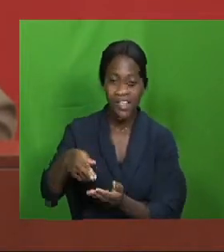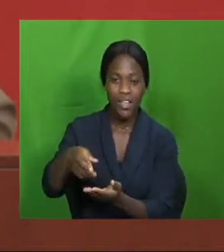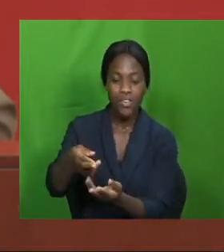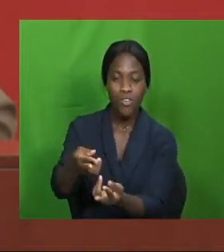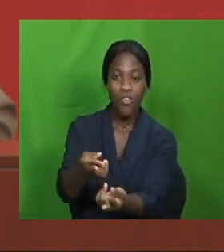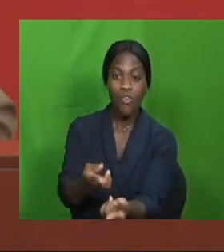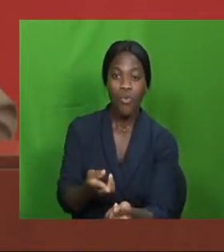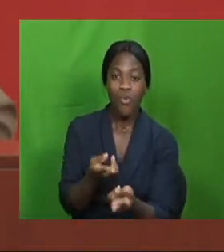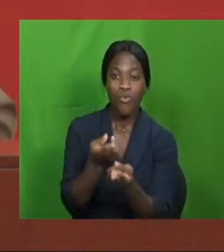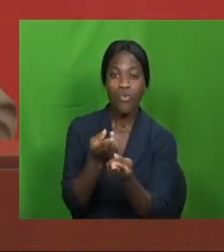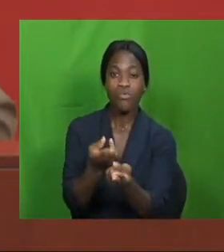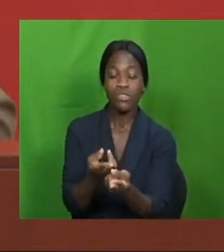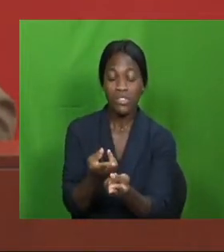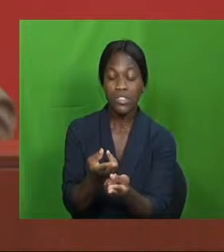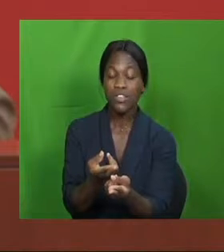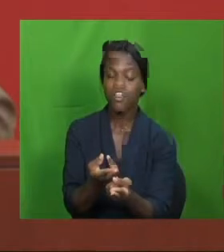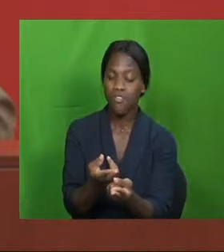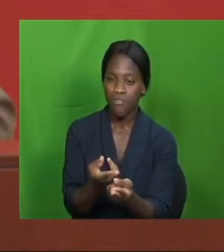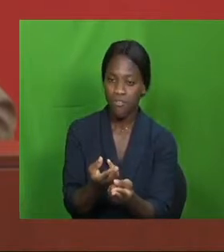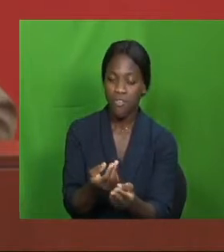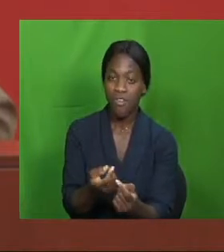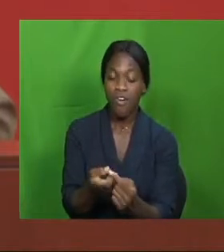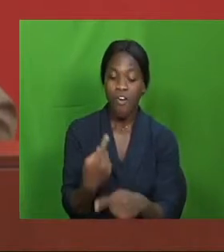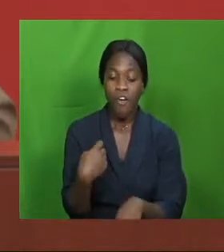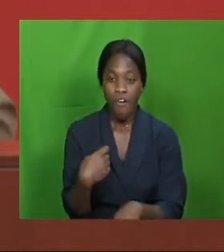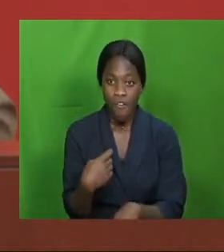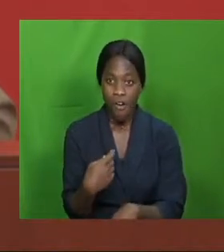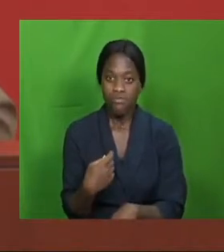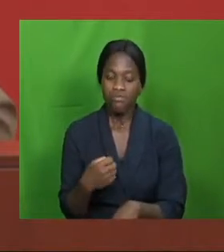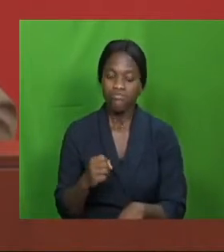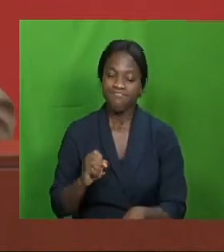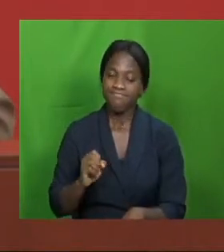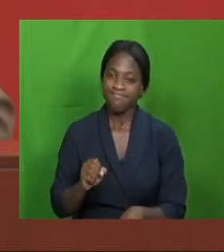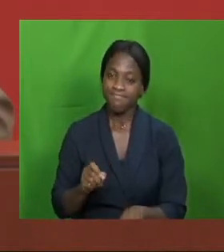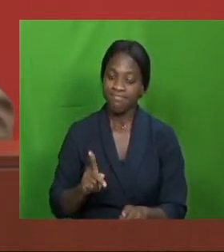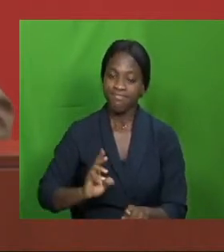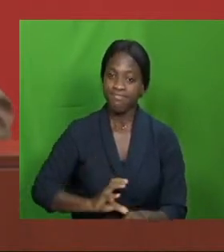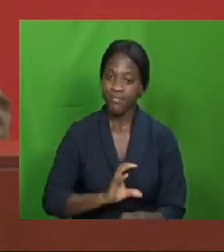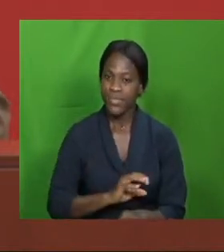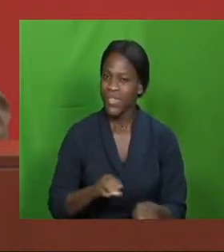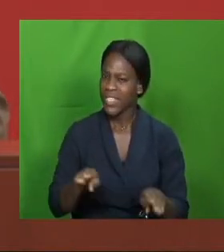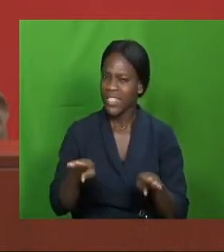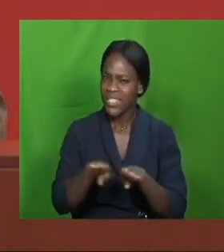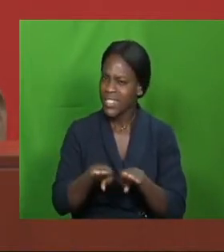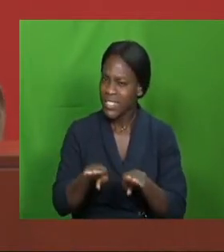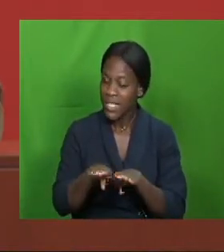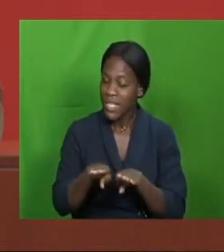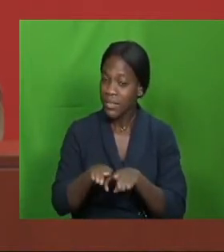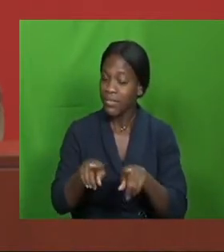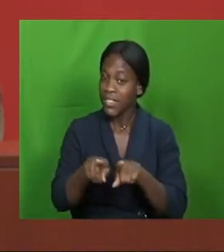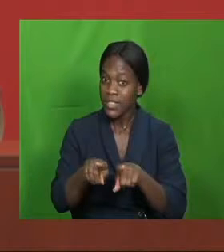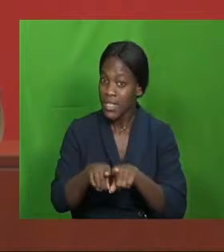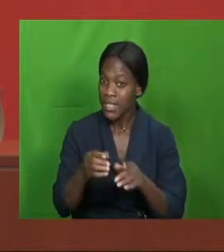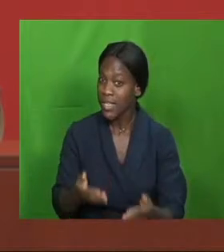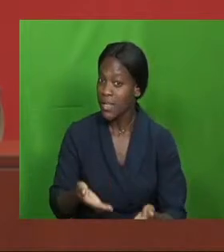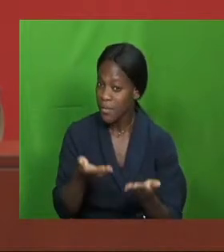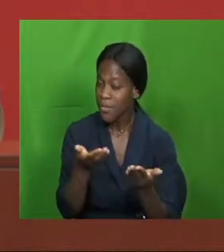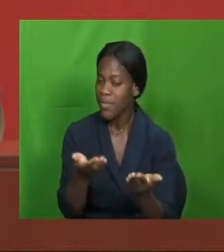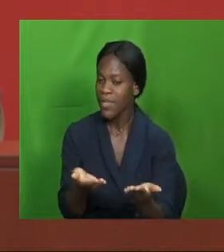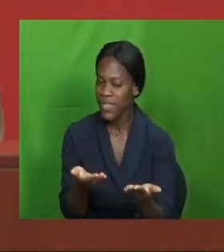of Privileges must be subjected to the same threshold as held to